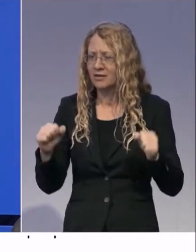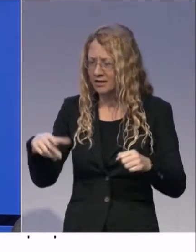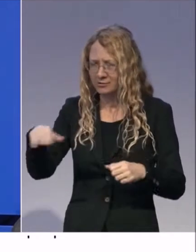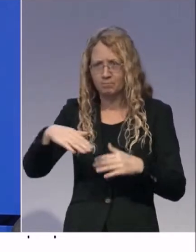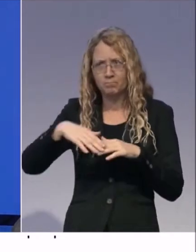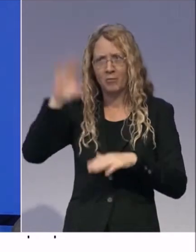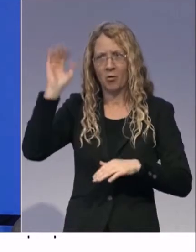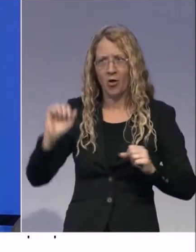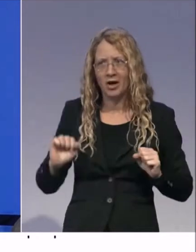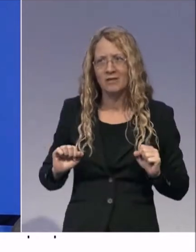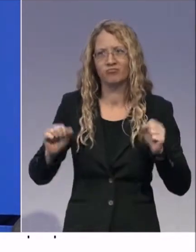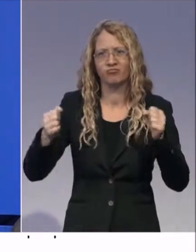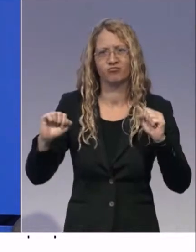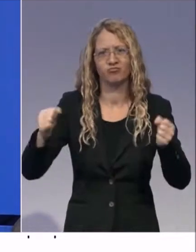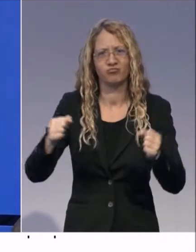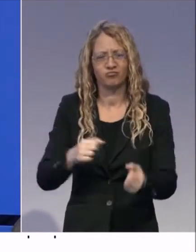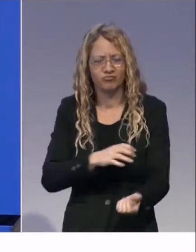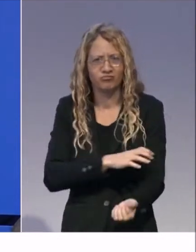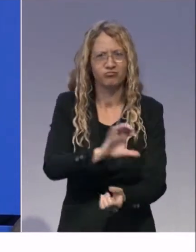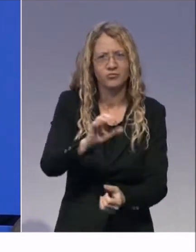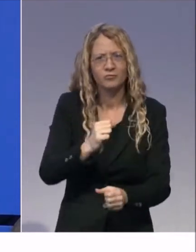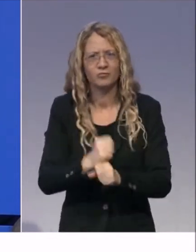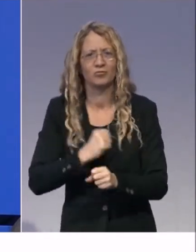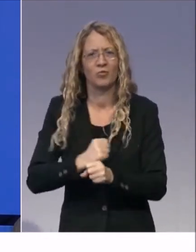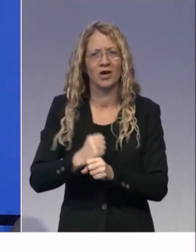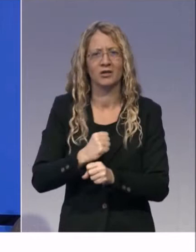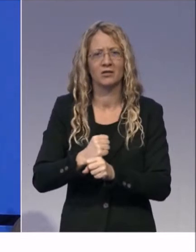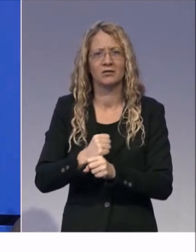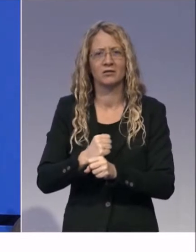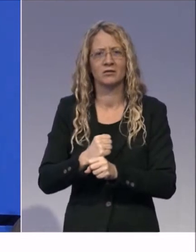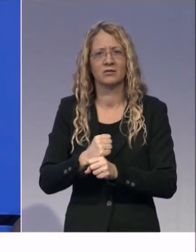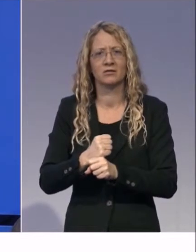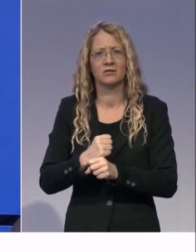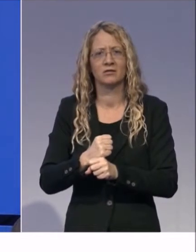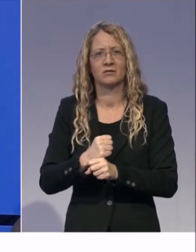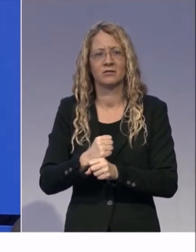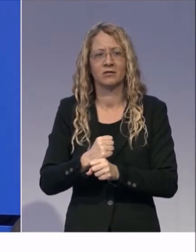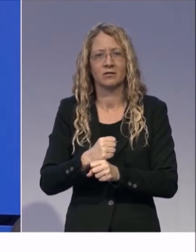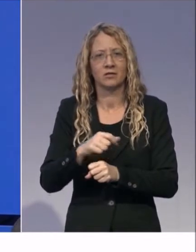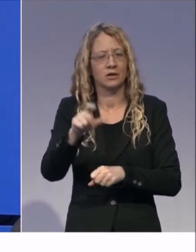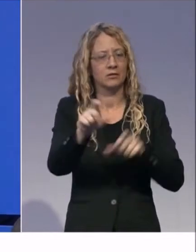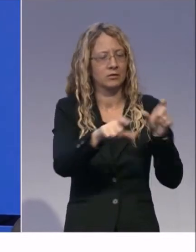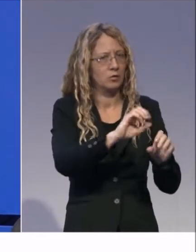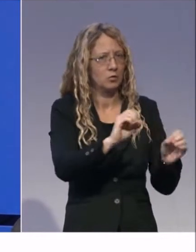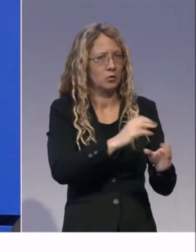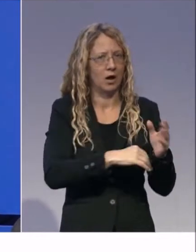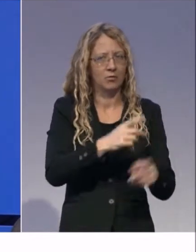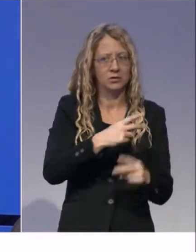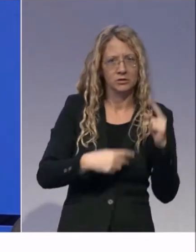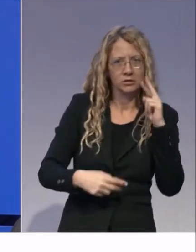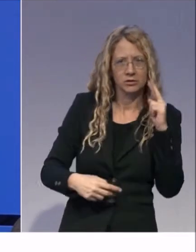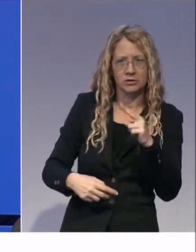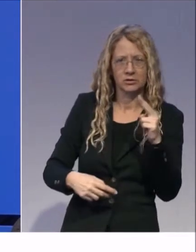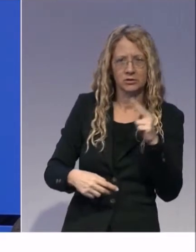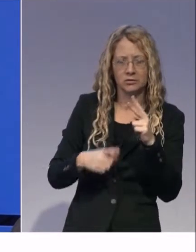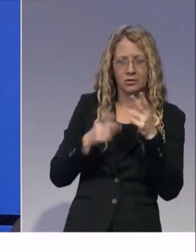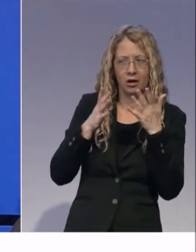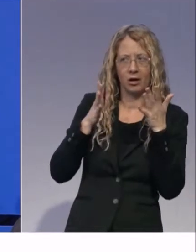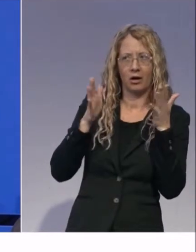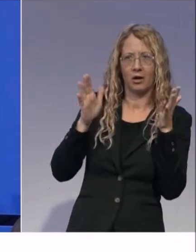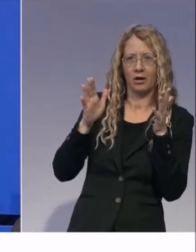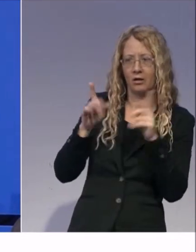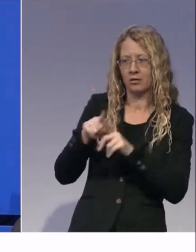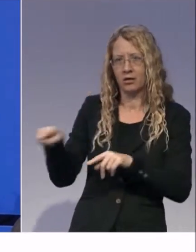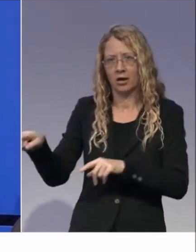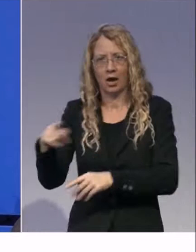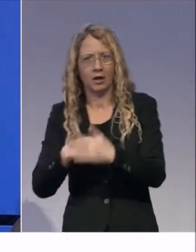widen the horizon for others to also participate. So let me stop there for now.